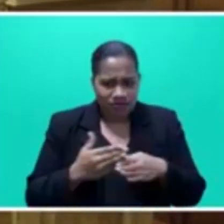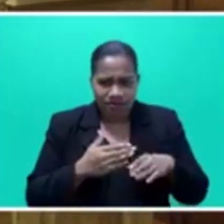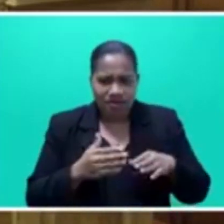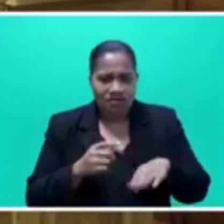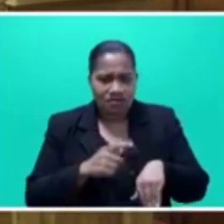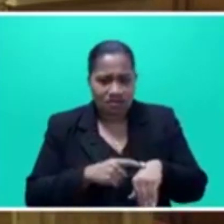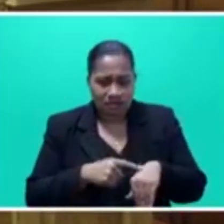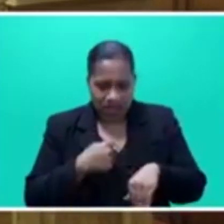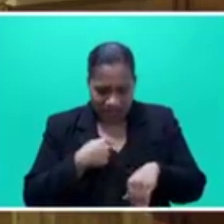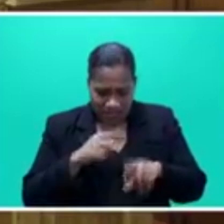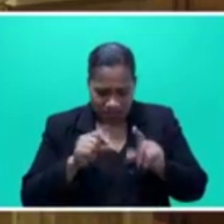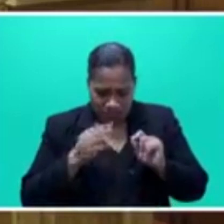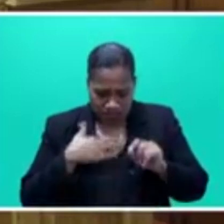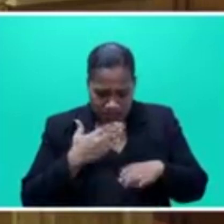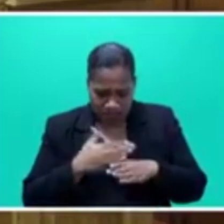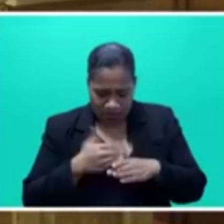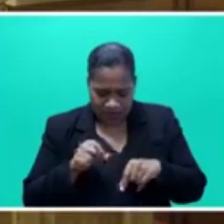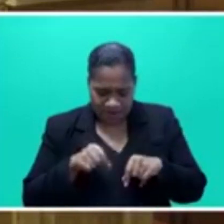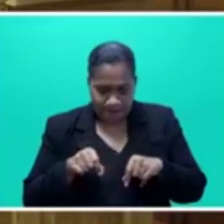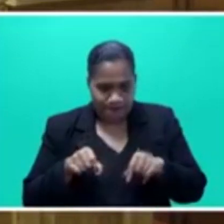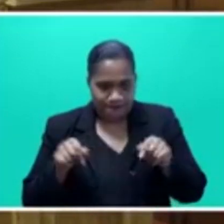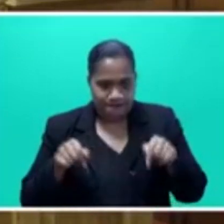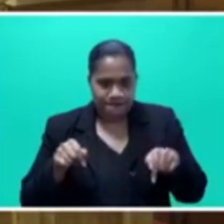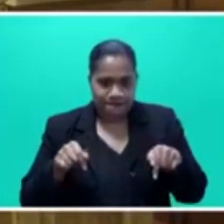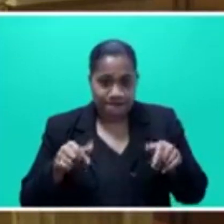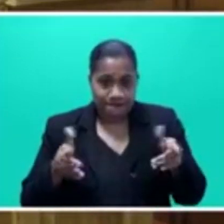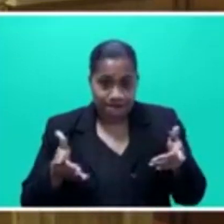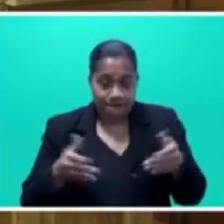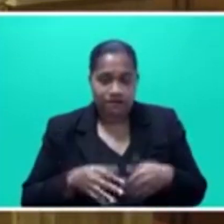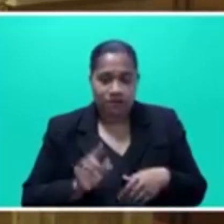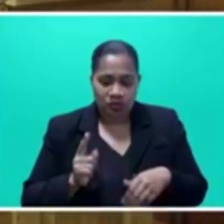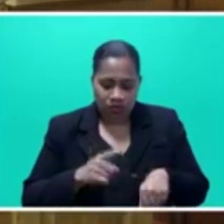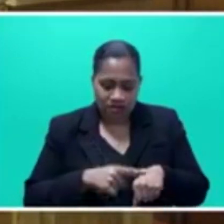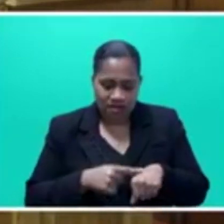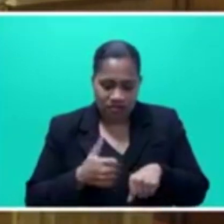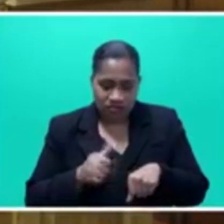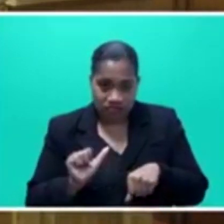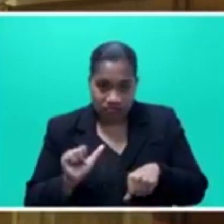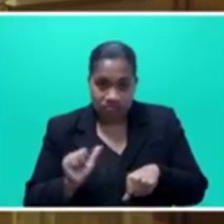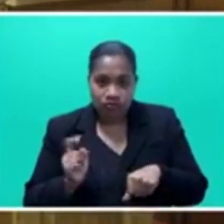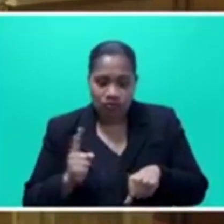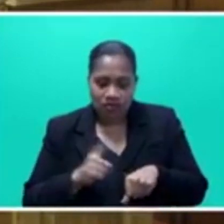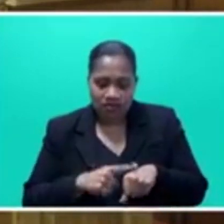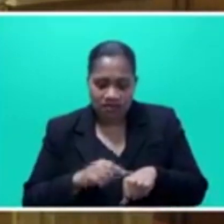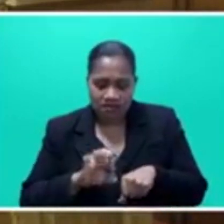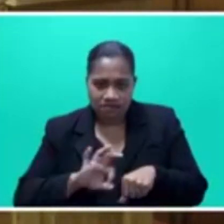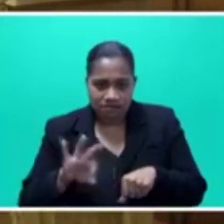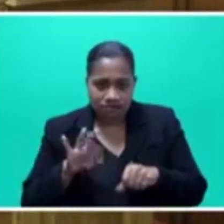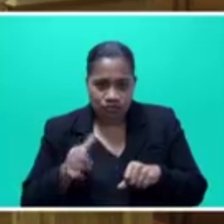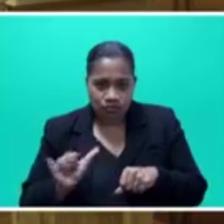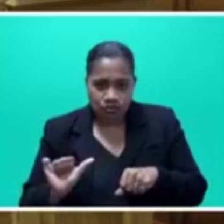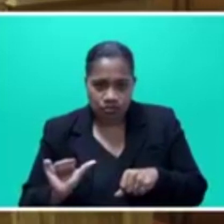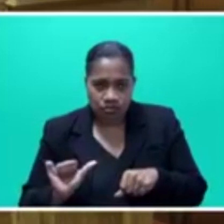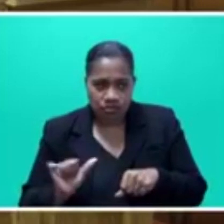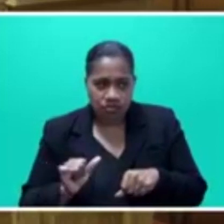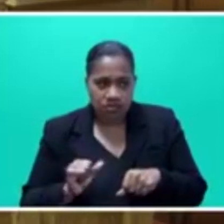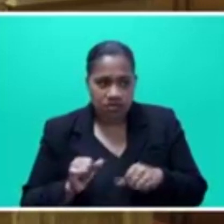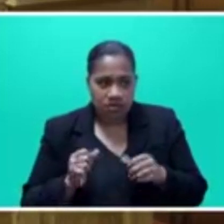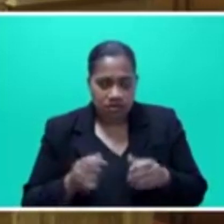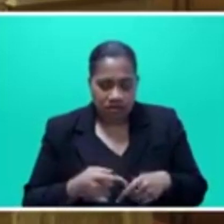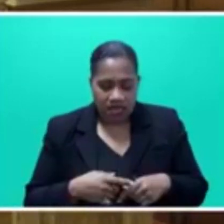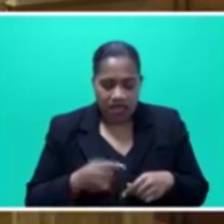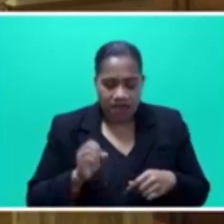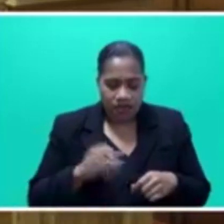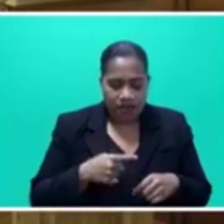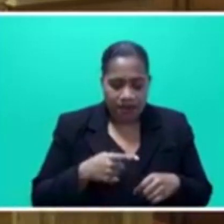my work here on what time has been used, what time has not been used. I put a minus